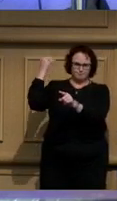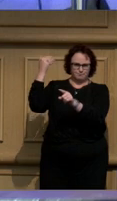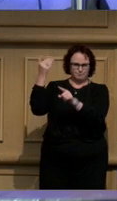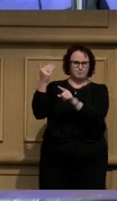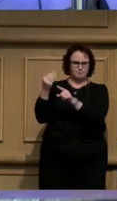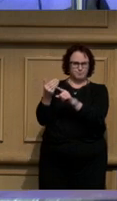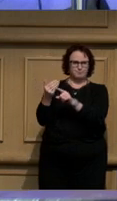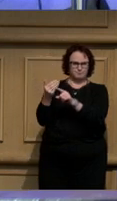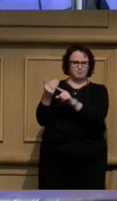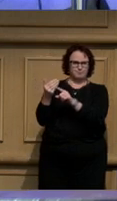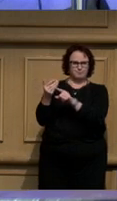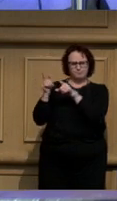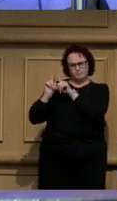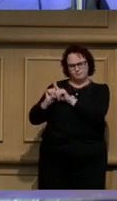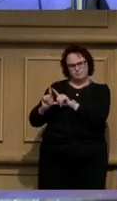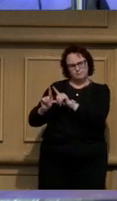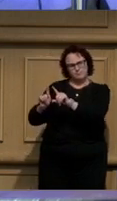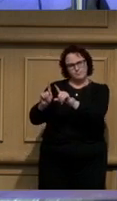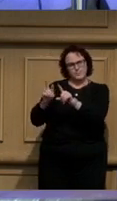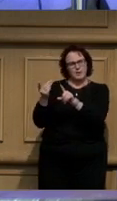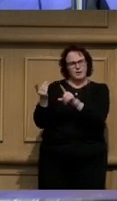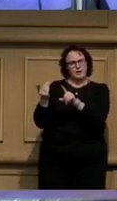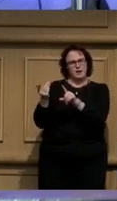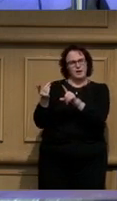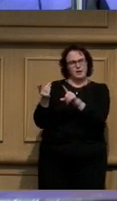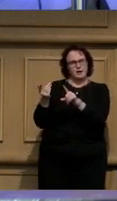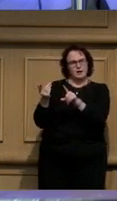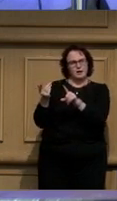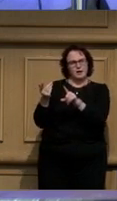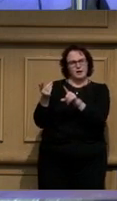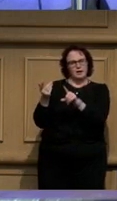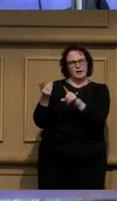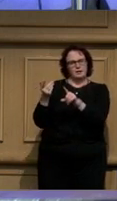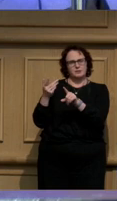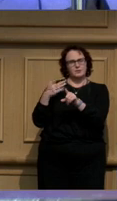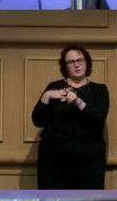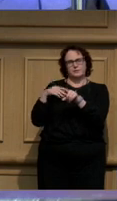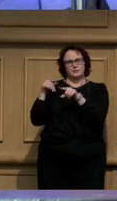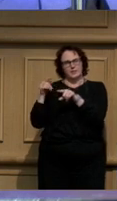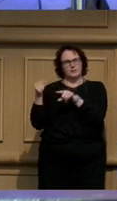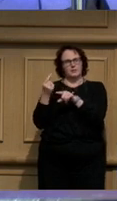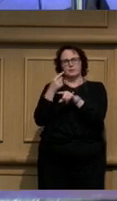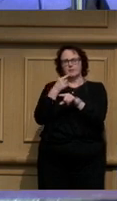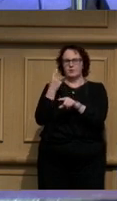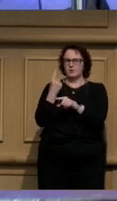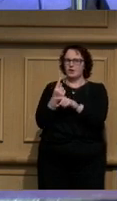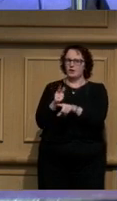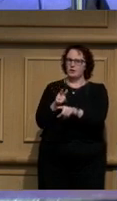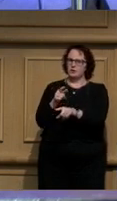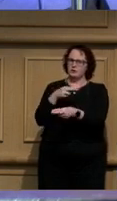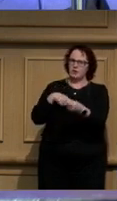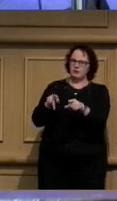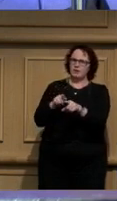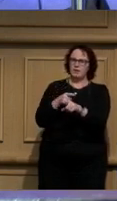And it's kind of, I don't mean to disparage anyone, but, you know, when you're long enough in the tooth, you see